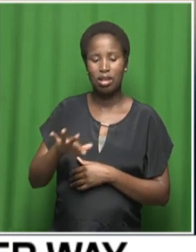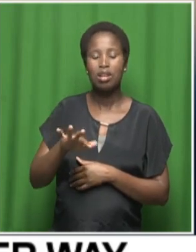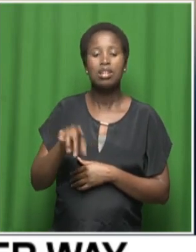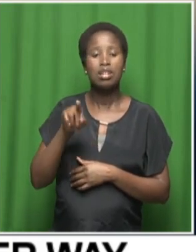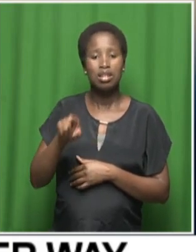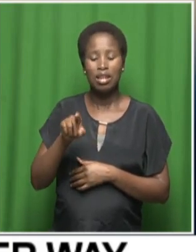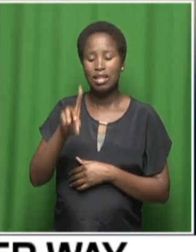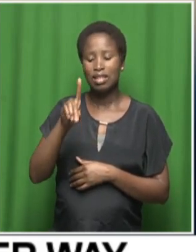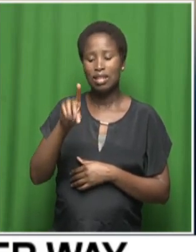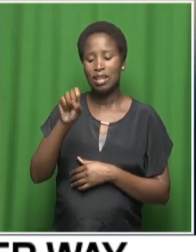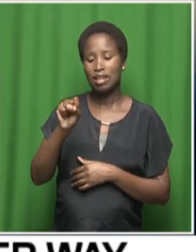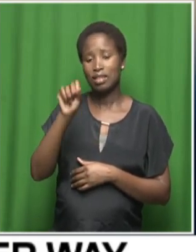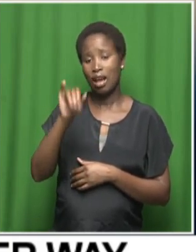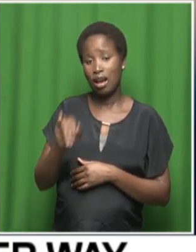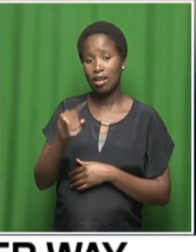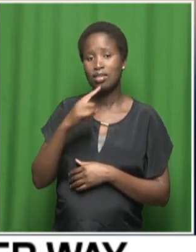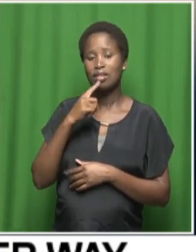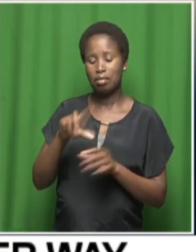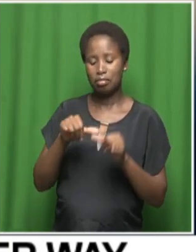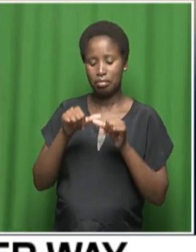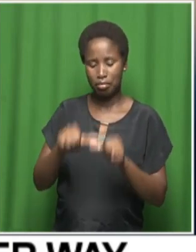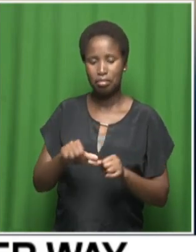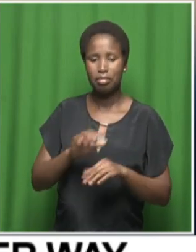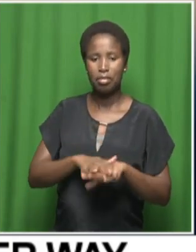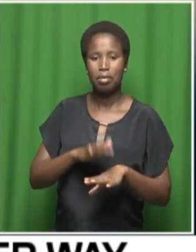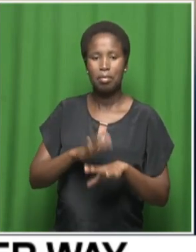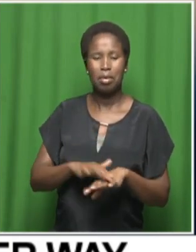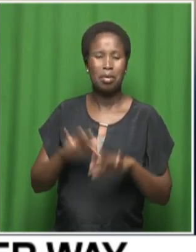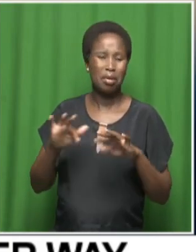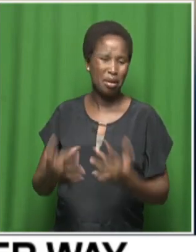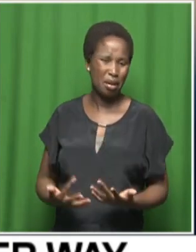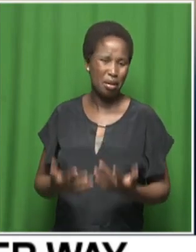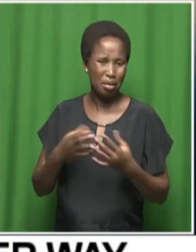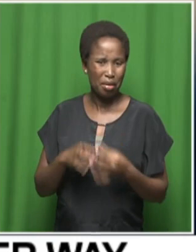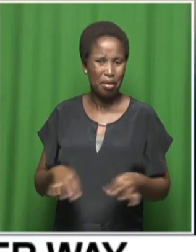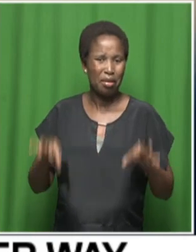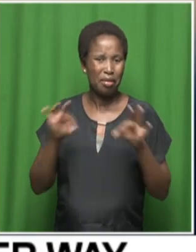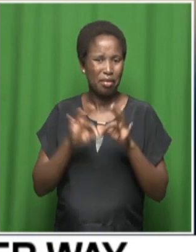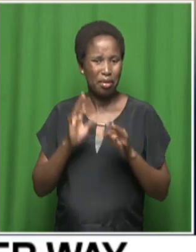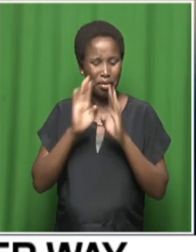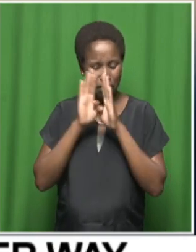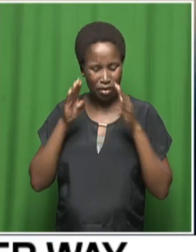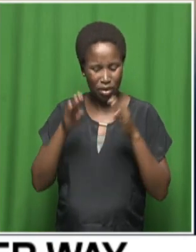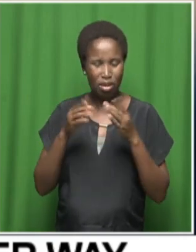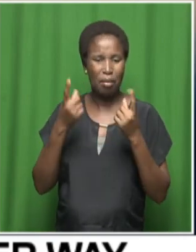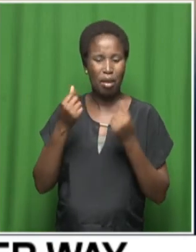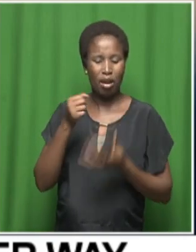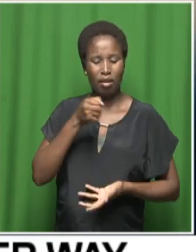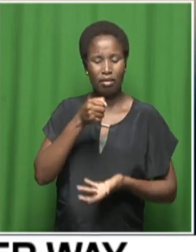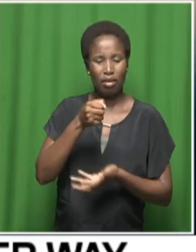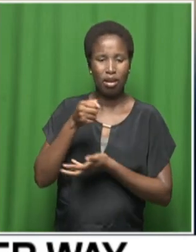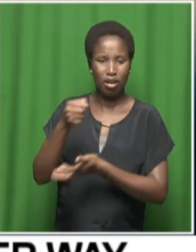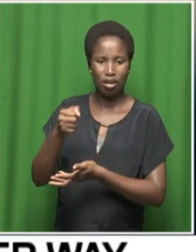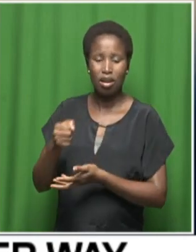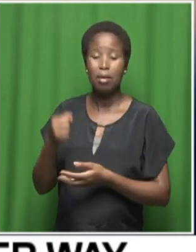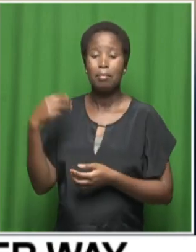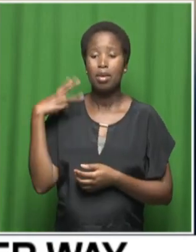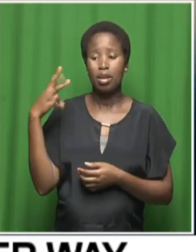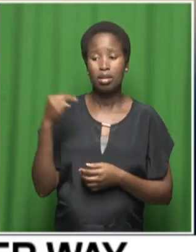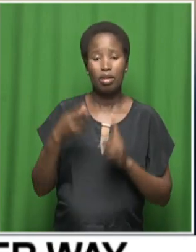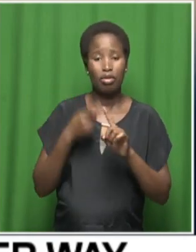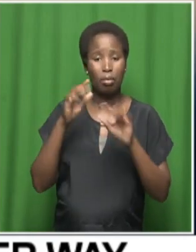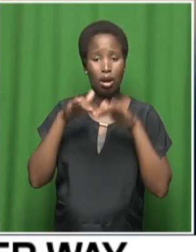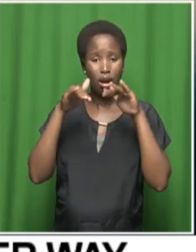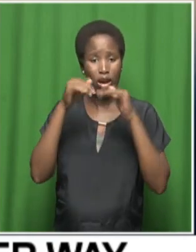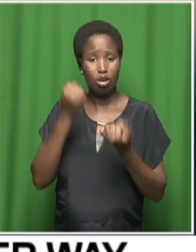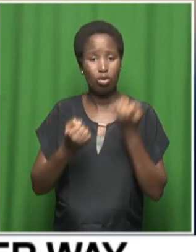the DSI will continue the conversation on hydrogen valleys, focusing on funding. Now, this morning, the Minister of Higher Education, Science